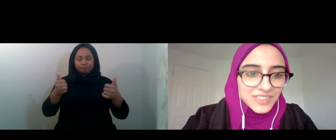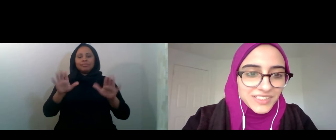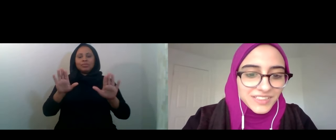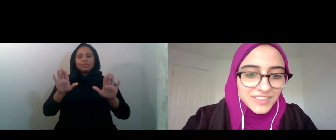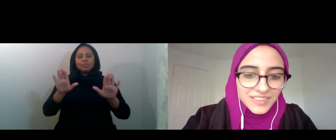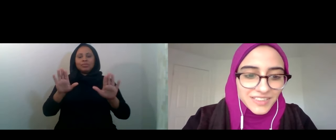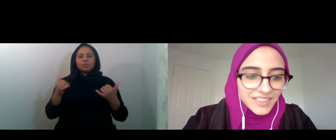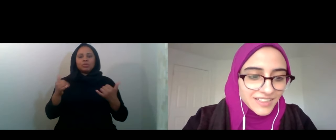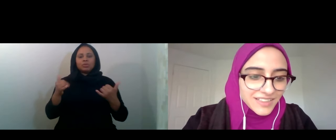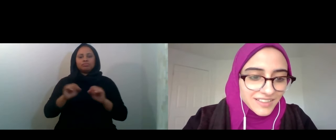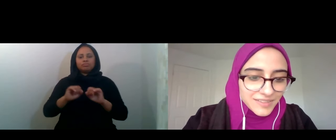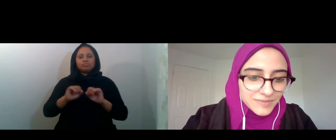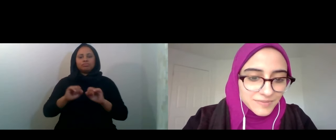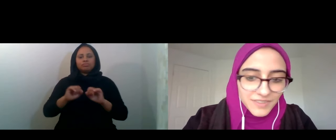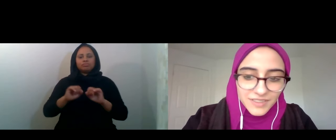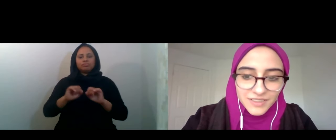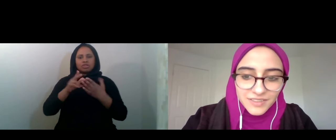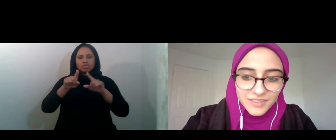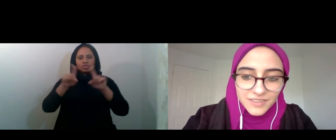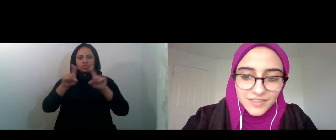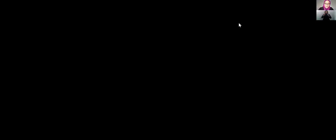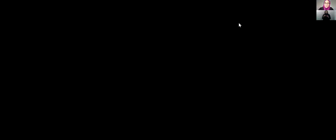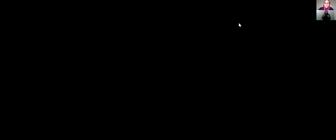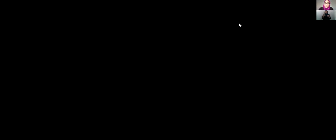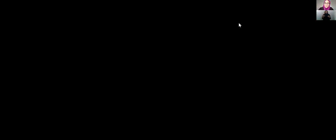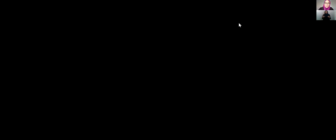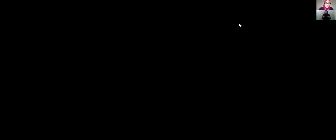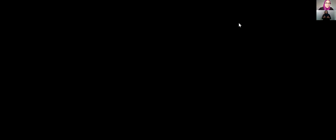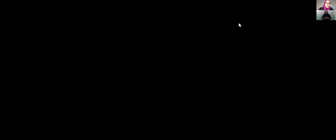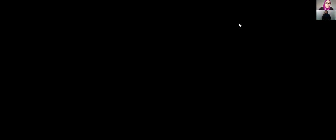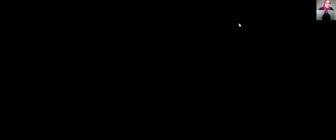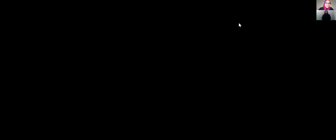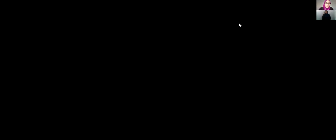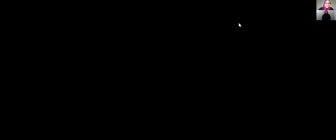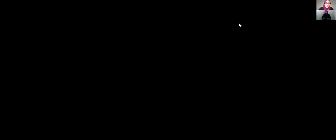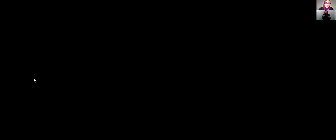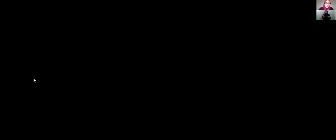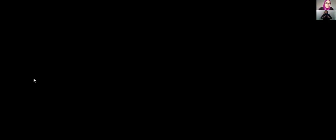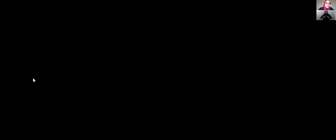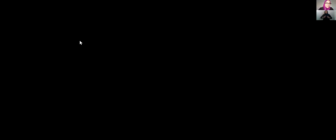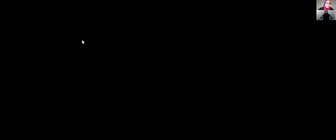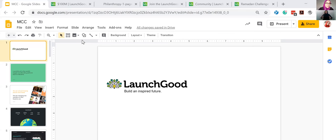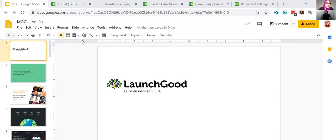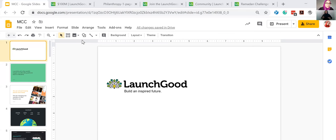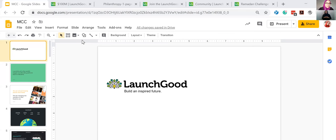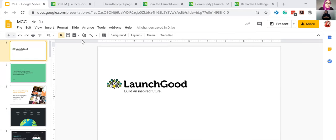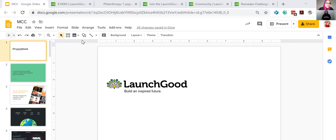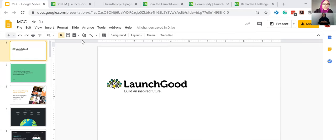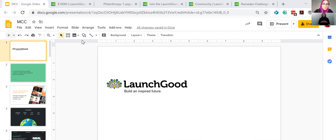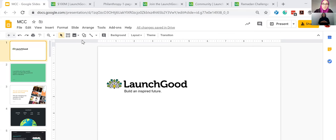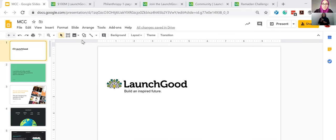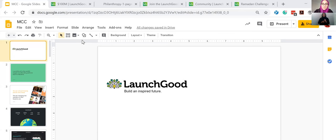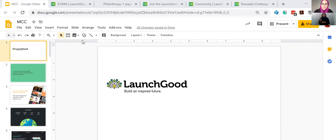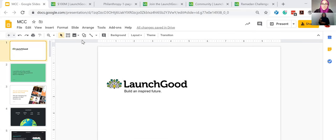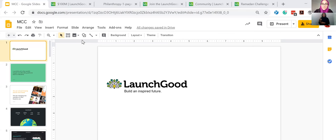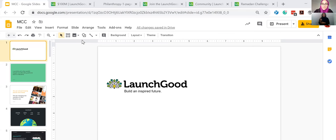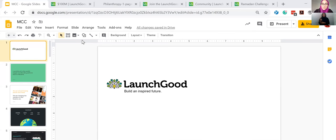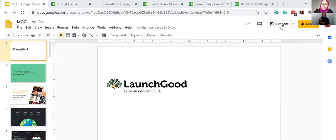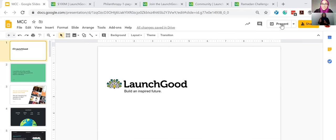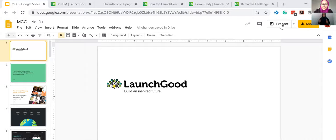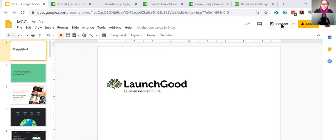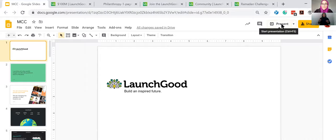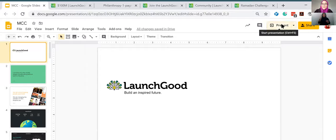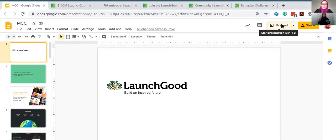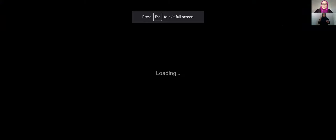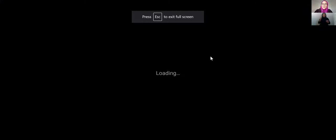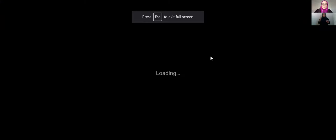screen. And here we go. And everyone hopefully is able to see this great.